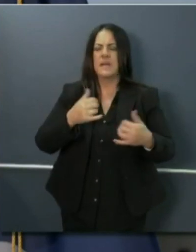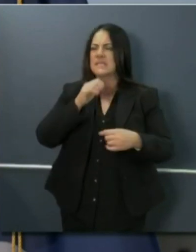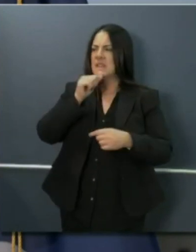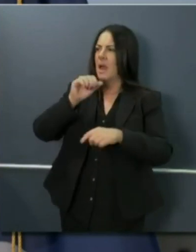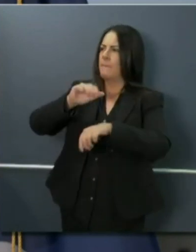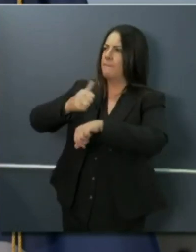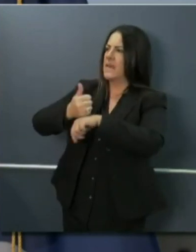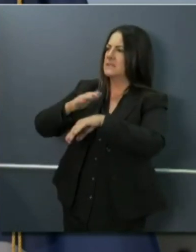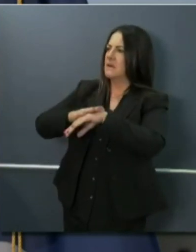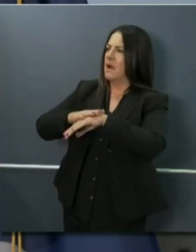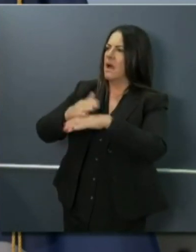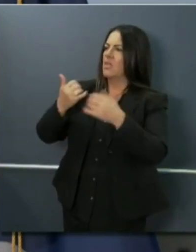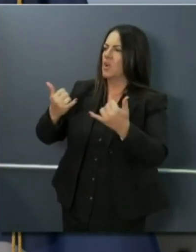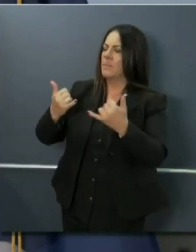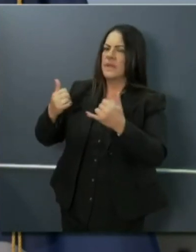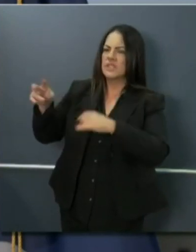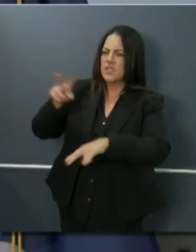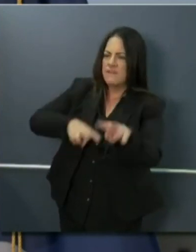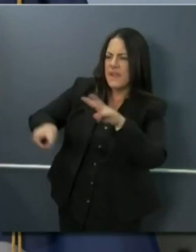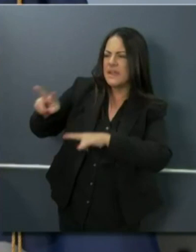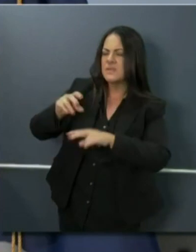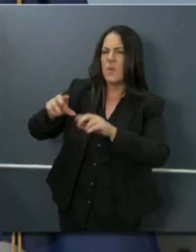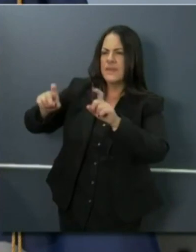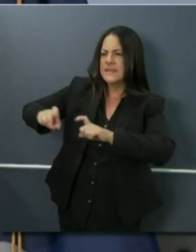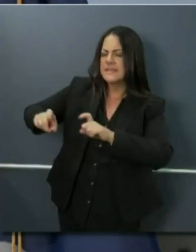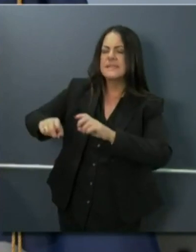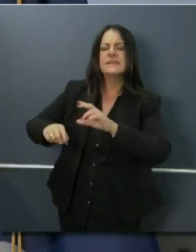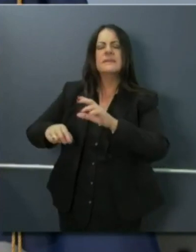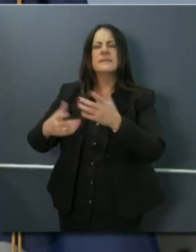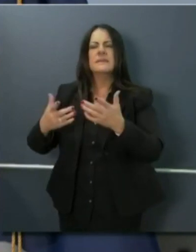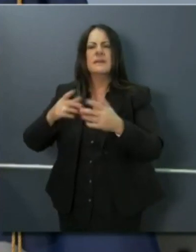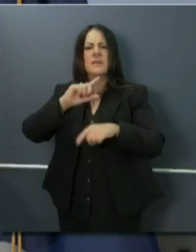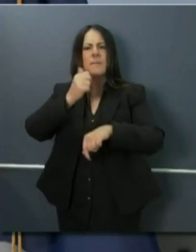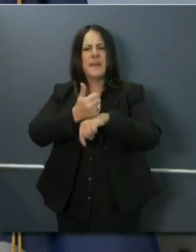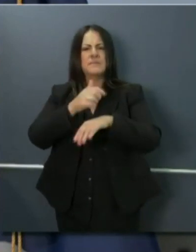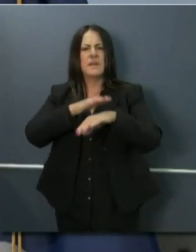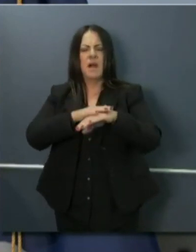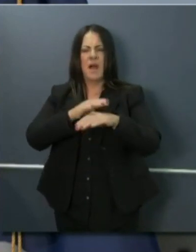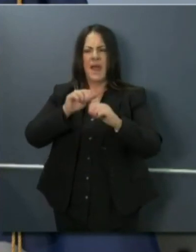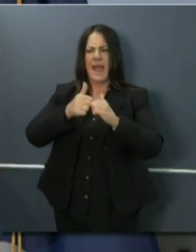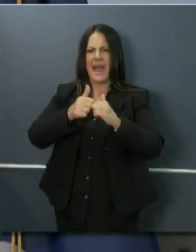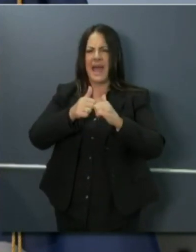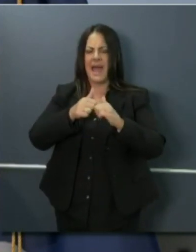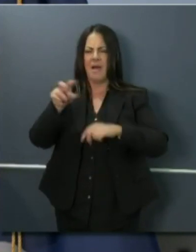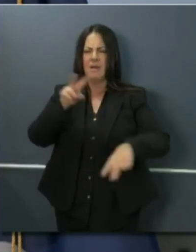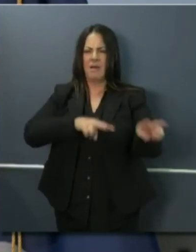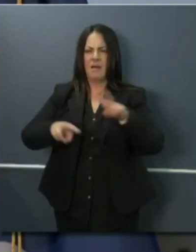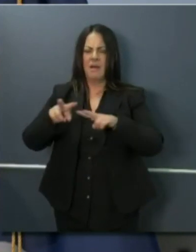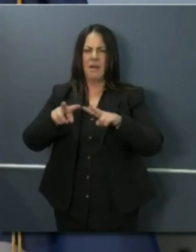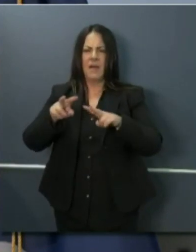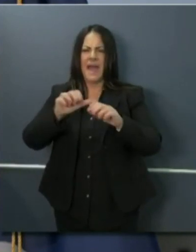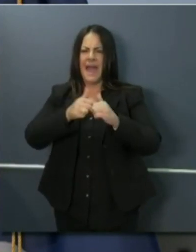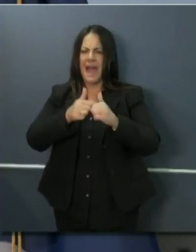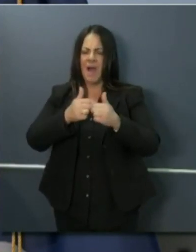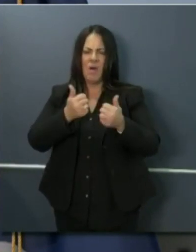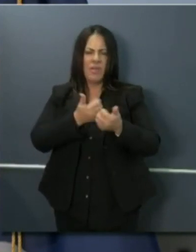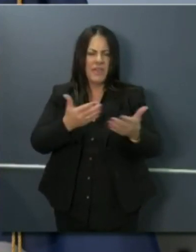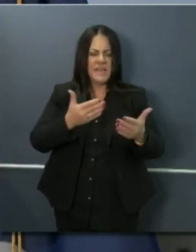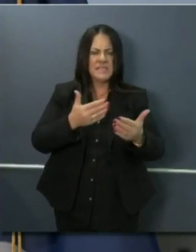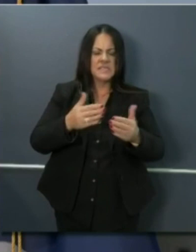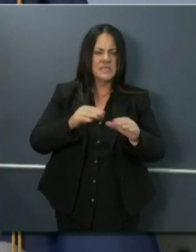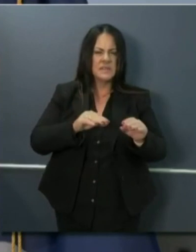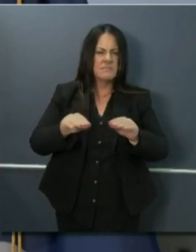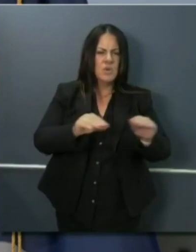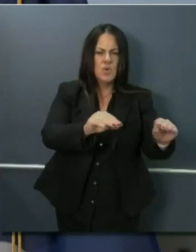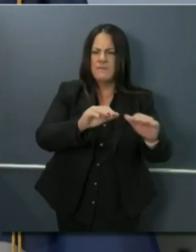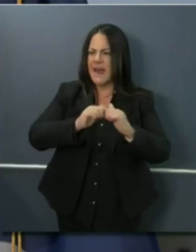or the community surveillance and the testing. It's also on the basis of movement. It's a base of all these inputs. We mentioned